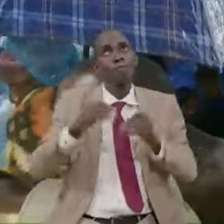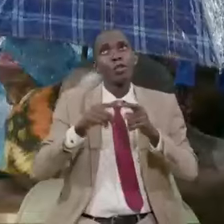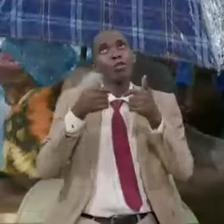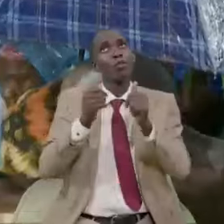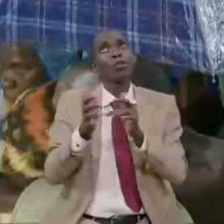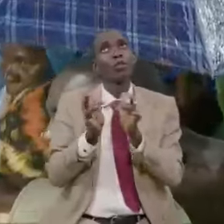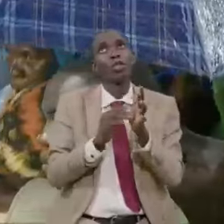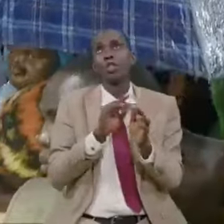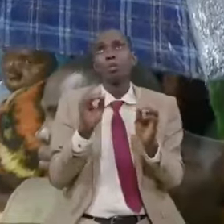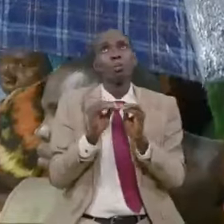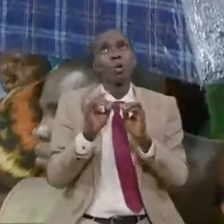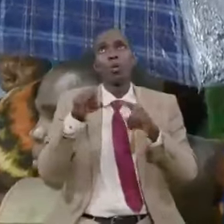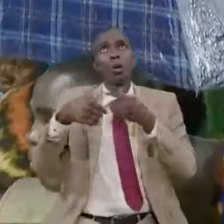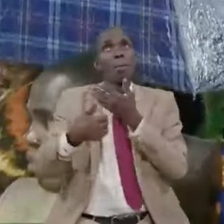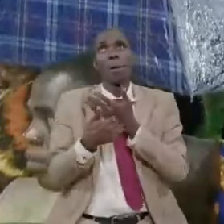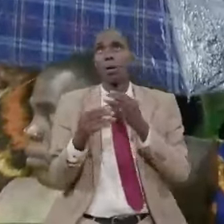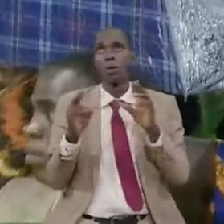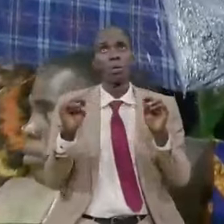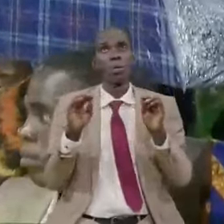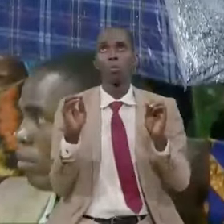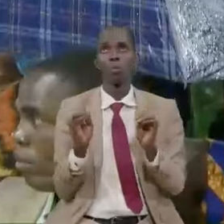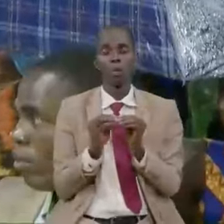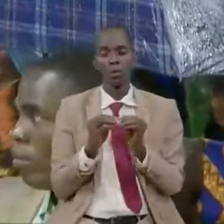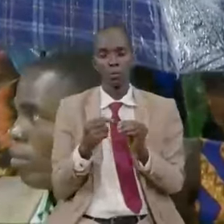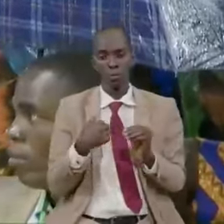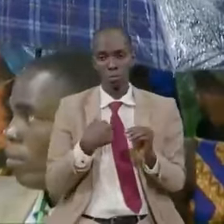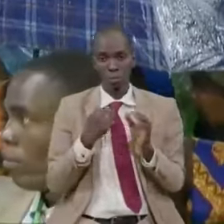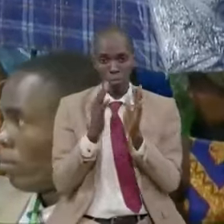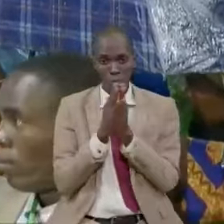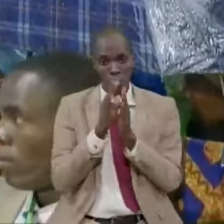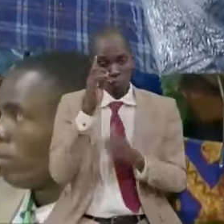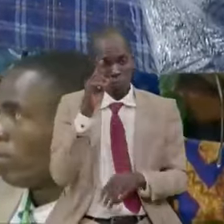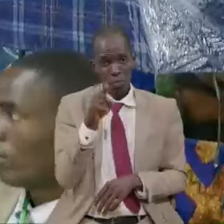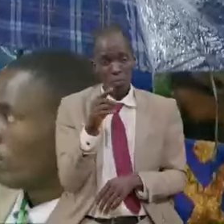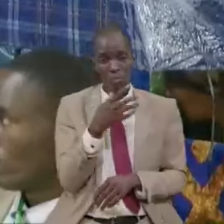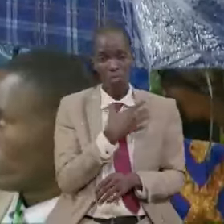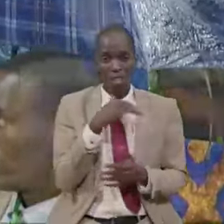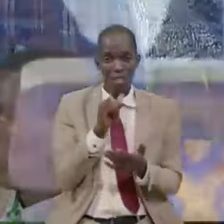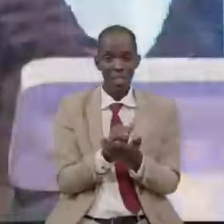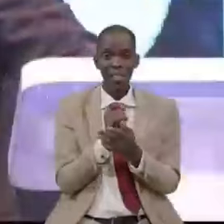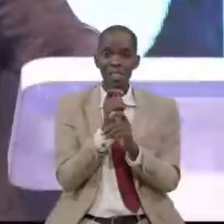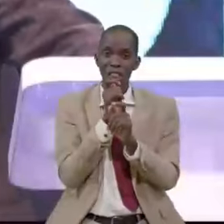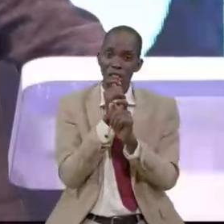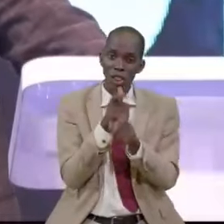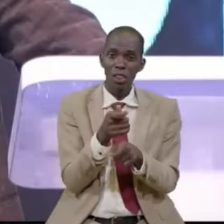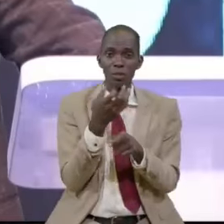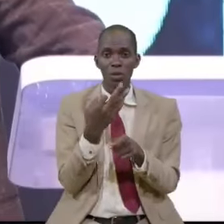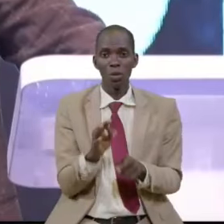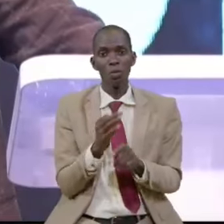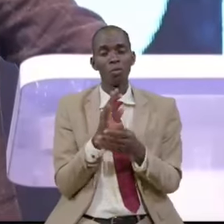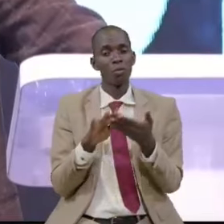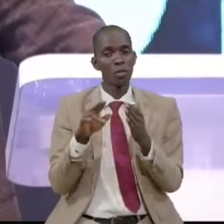I'm praying for you now. And that gift of forgiveness, salvation, will be given to